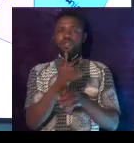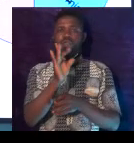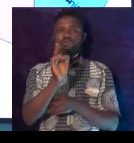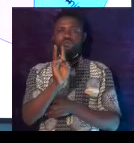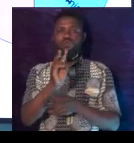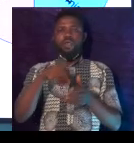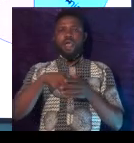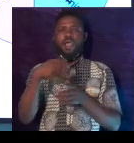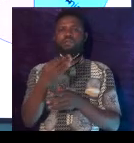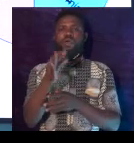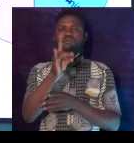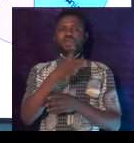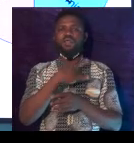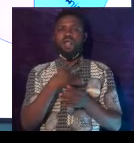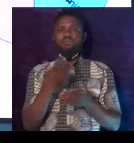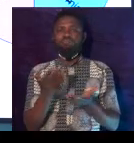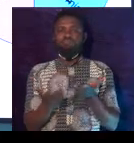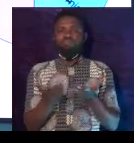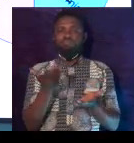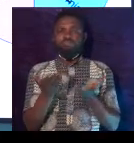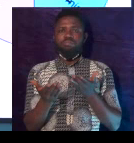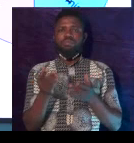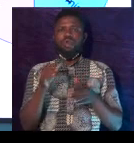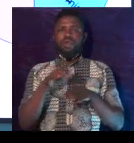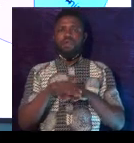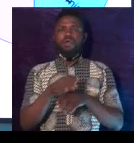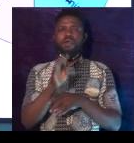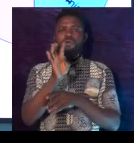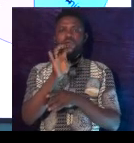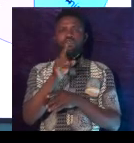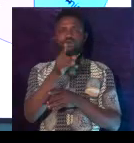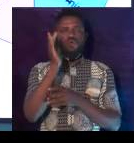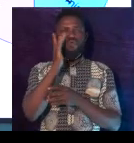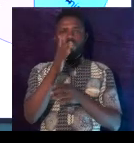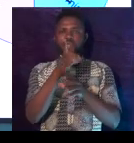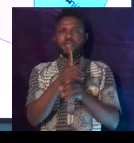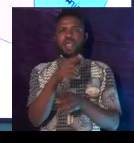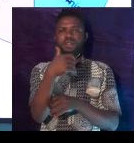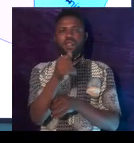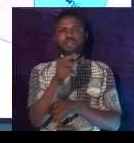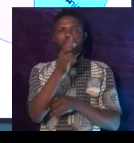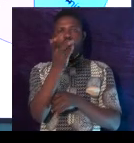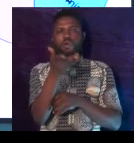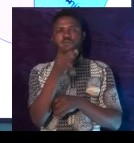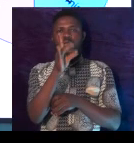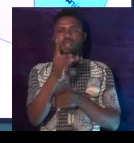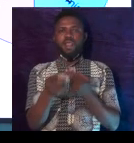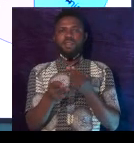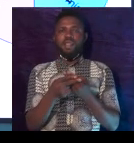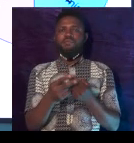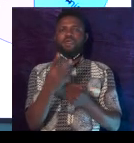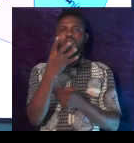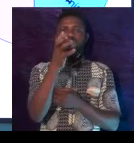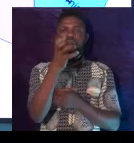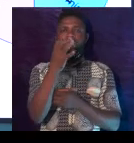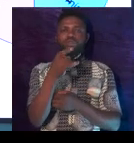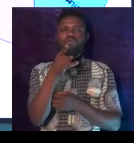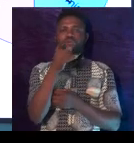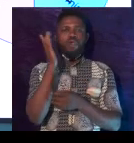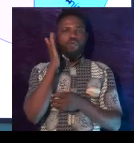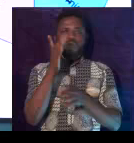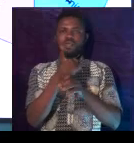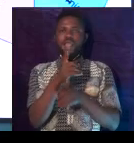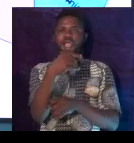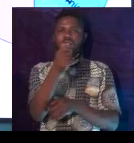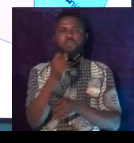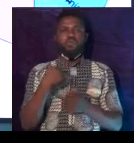when you take 2 out of 8 and scale it up to a scale of 40, you will get 10. 2 over 8 times 40, you get